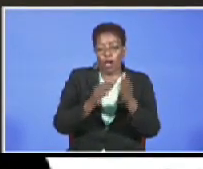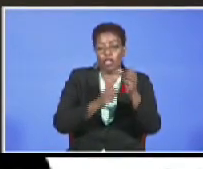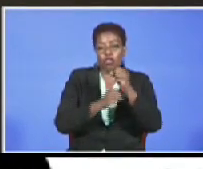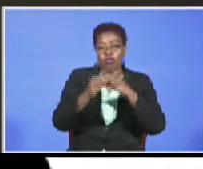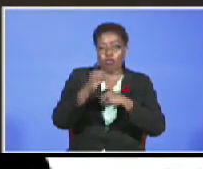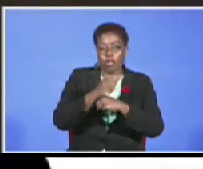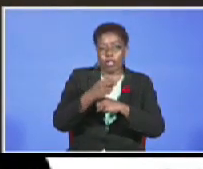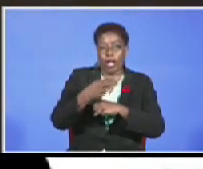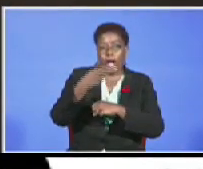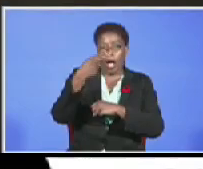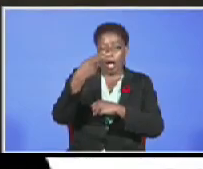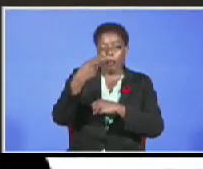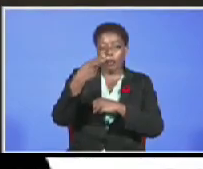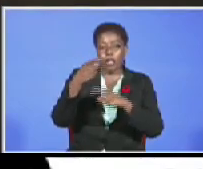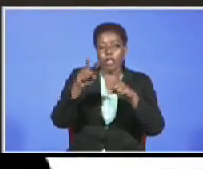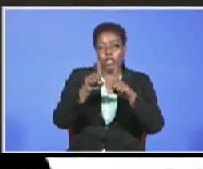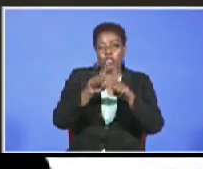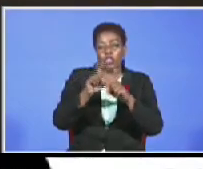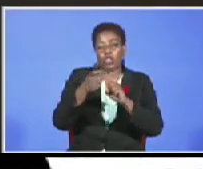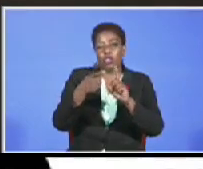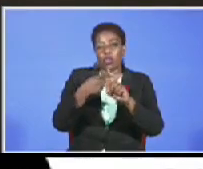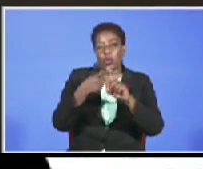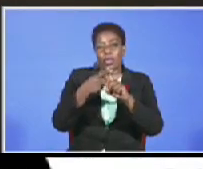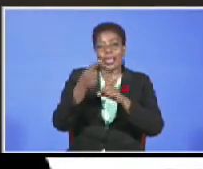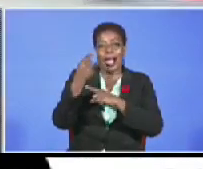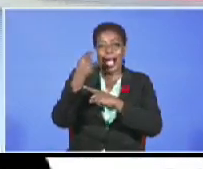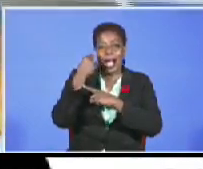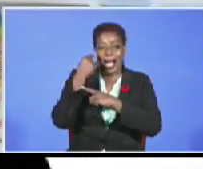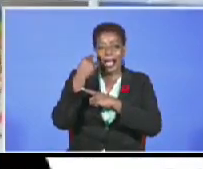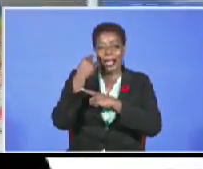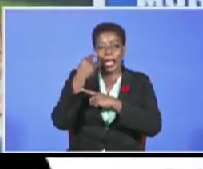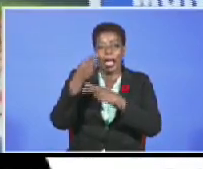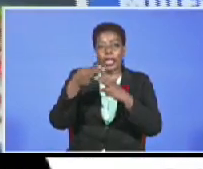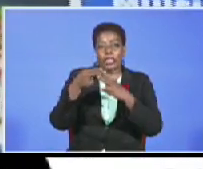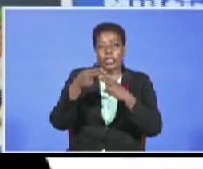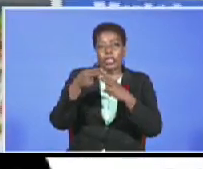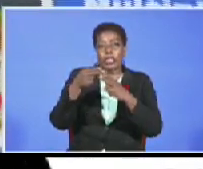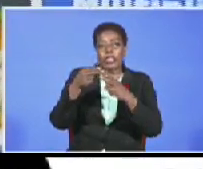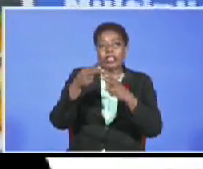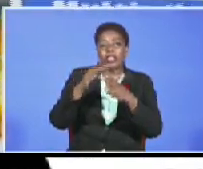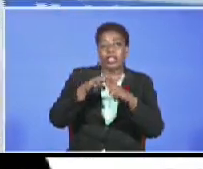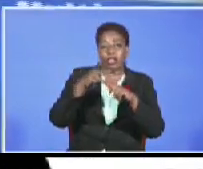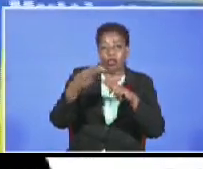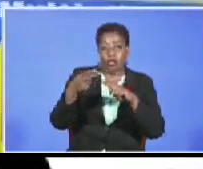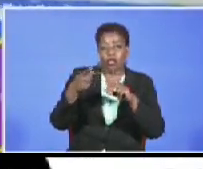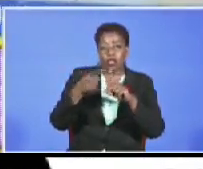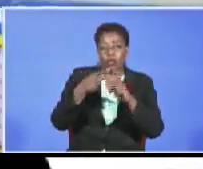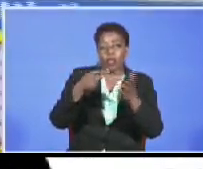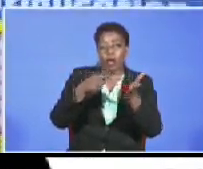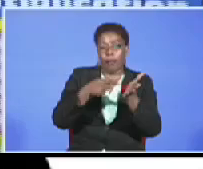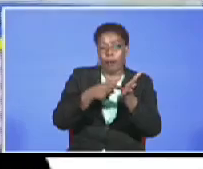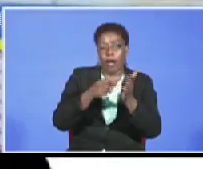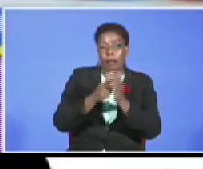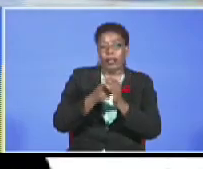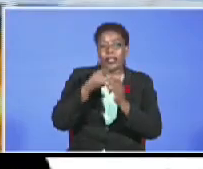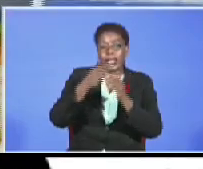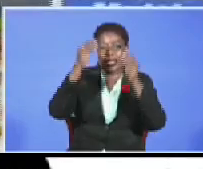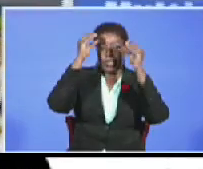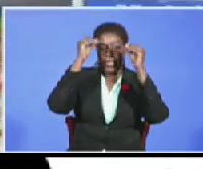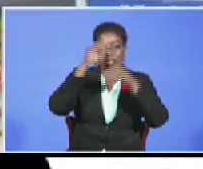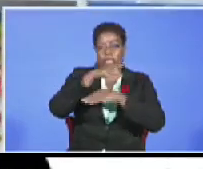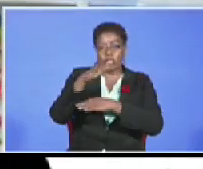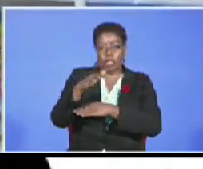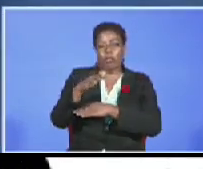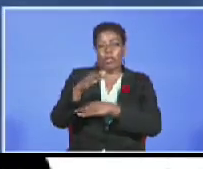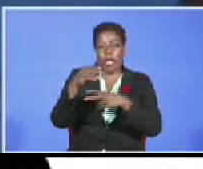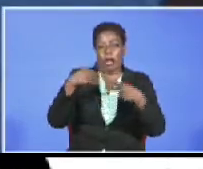upward slant to the eyes, and a single deep crease across the center of the palm. Anastor acknowledges that teaching children with Down syndrome can come